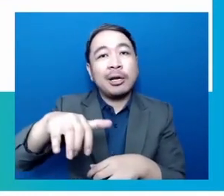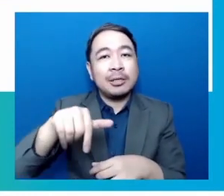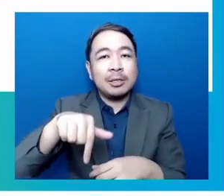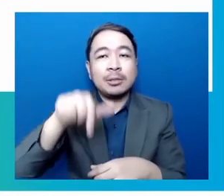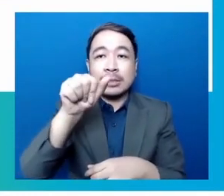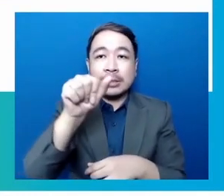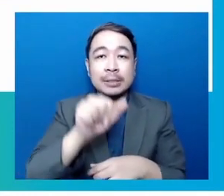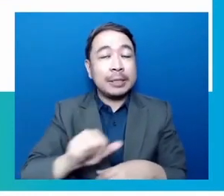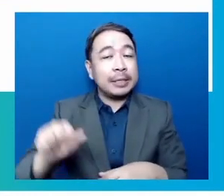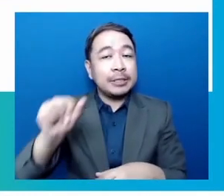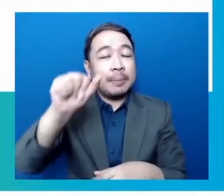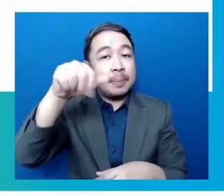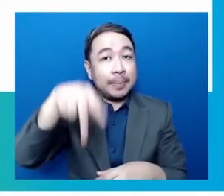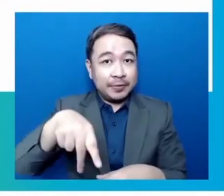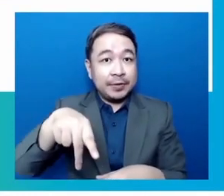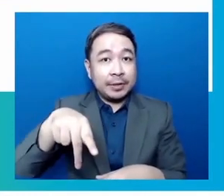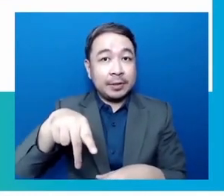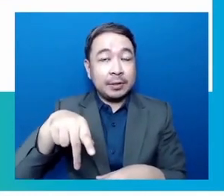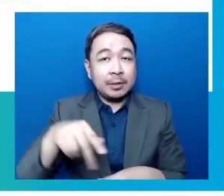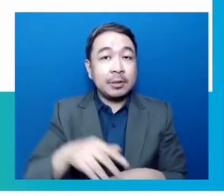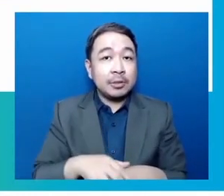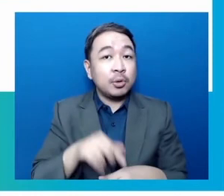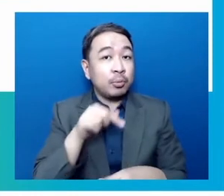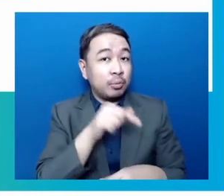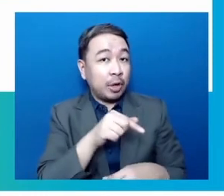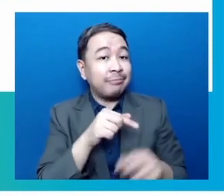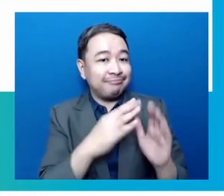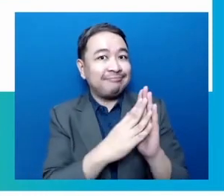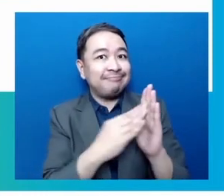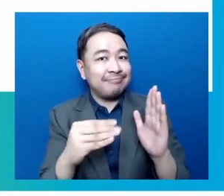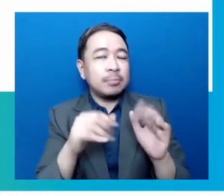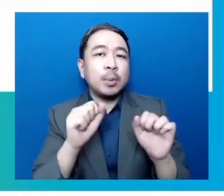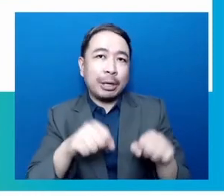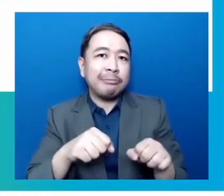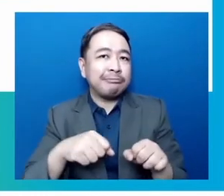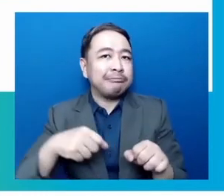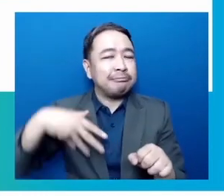These are, I think, sources of leverage, and maybe I forgot some.